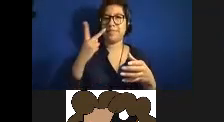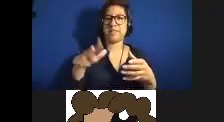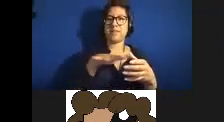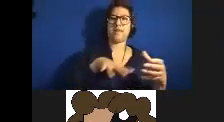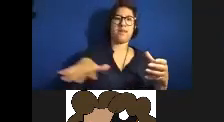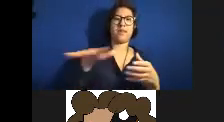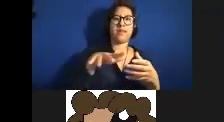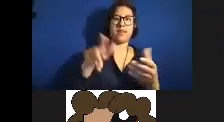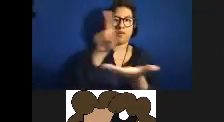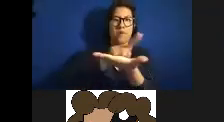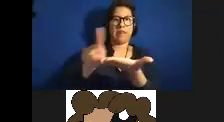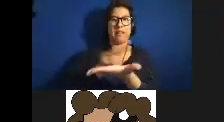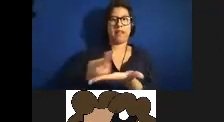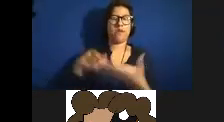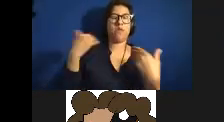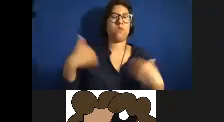a weekly basis